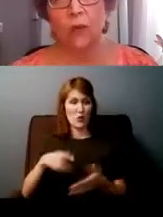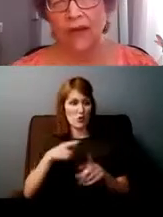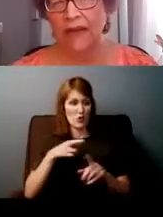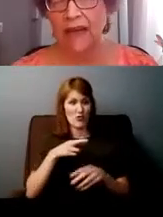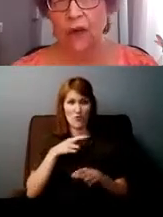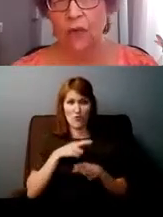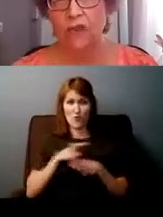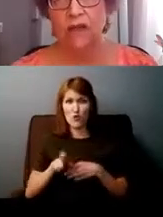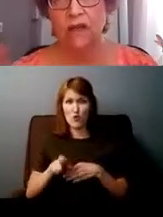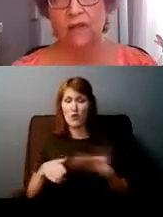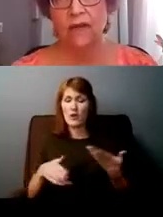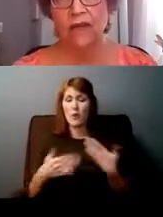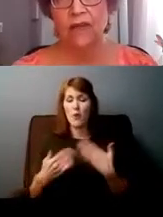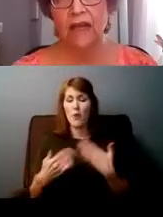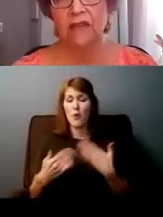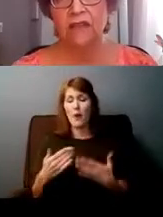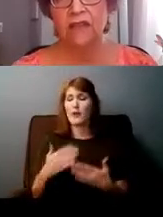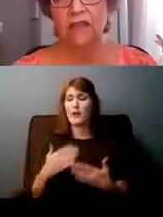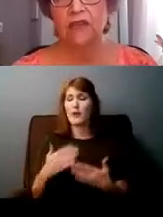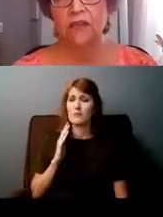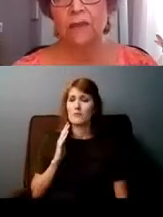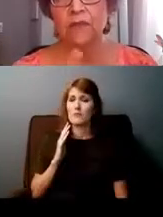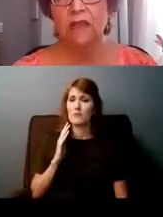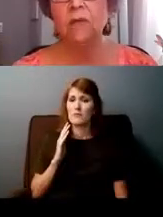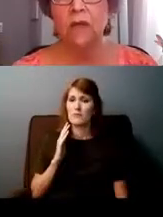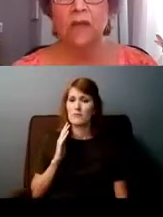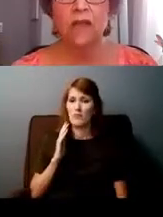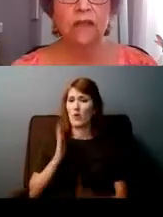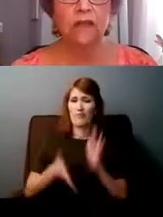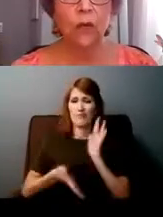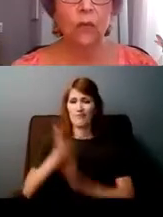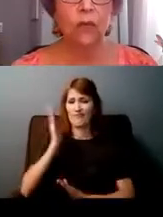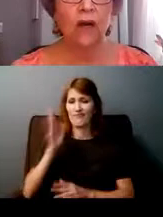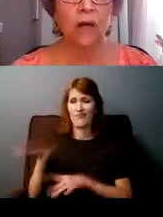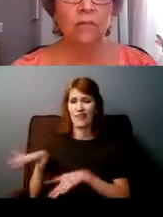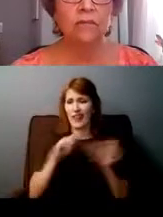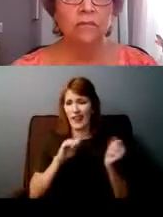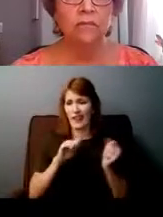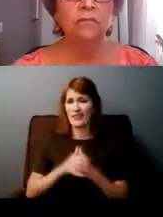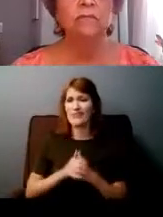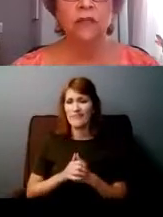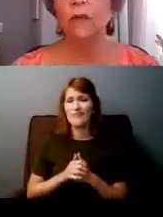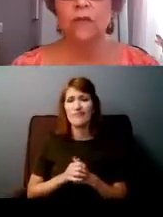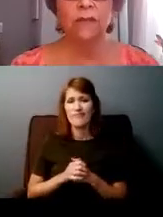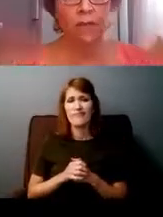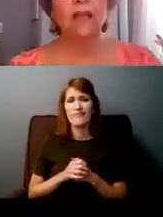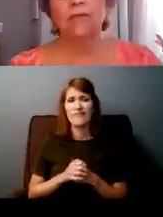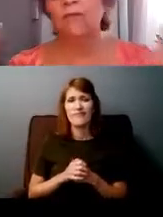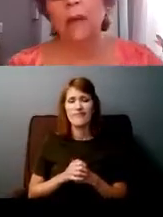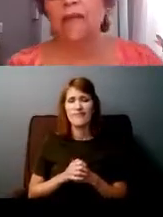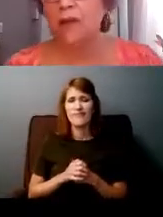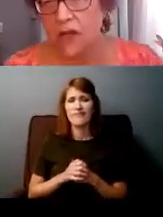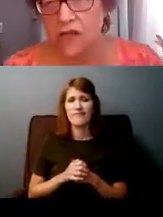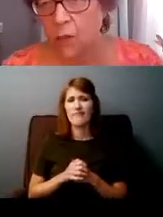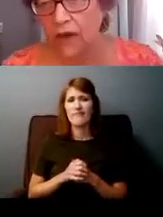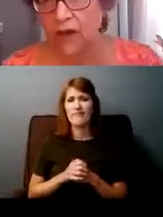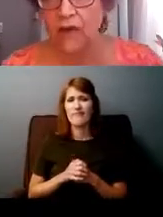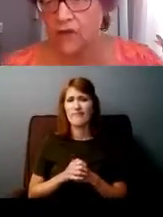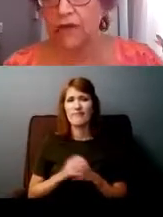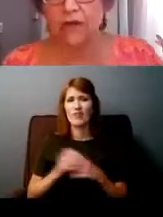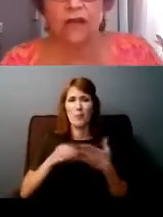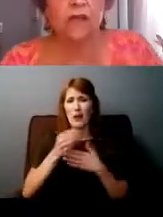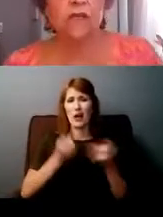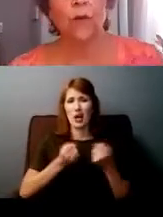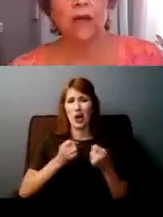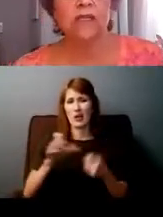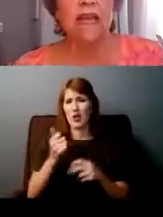be right out of that dealership to go to buy the car somewhere else,